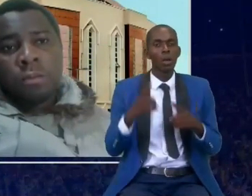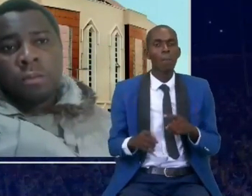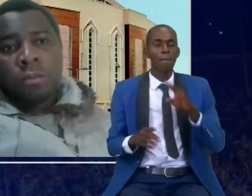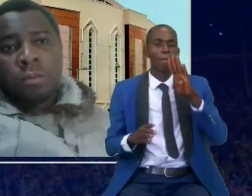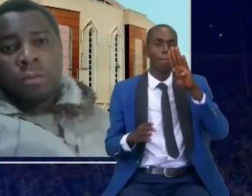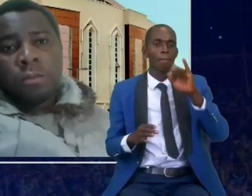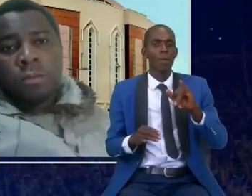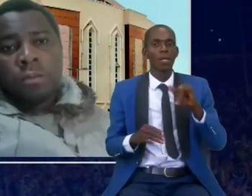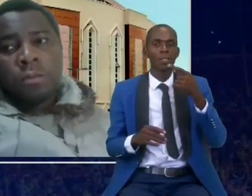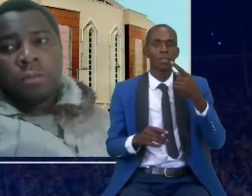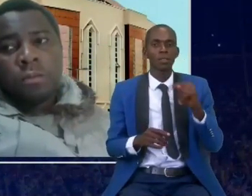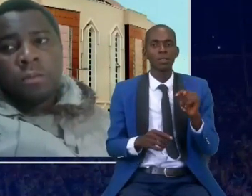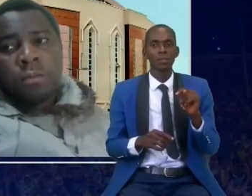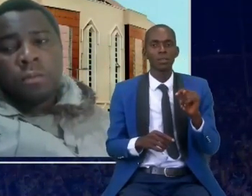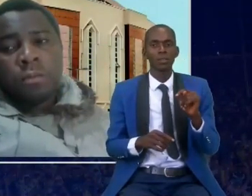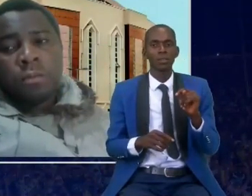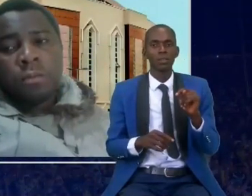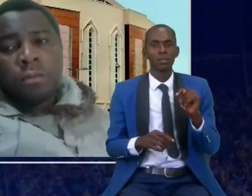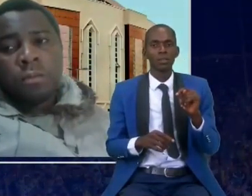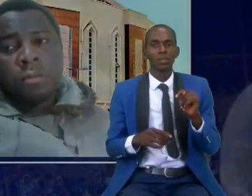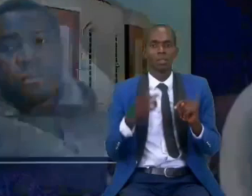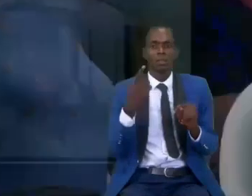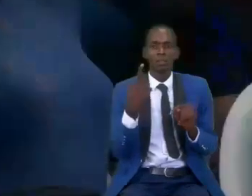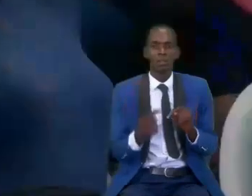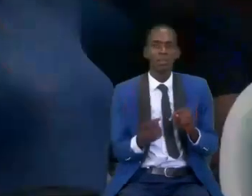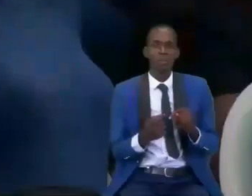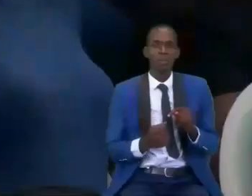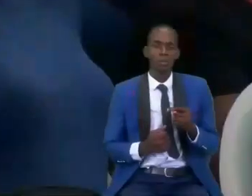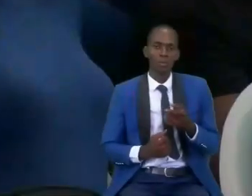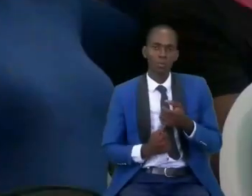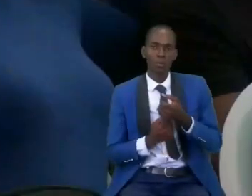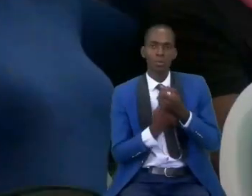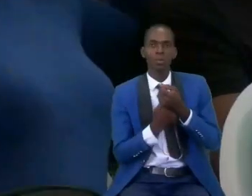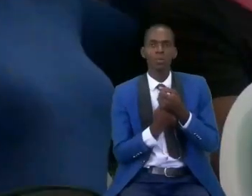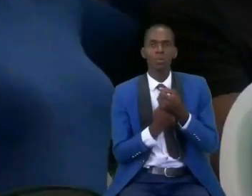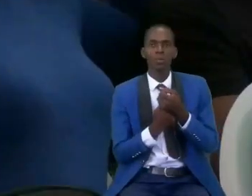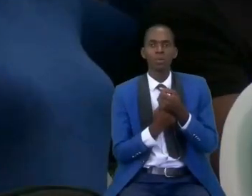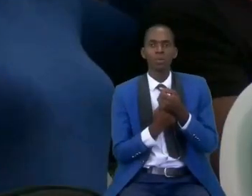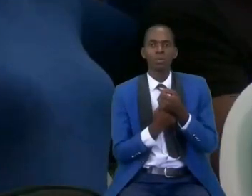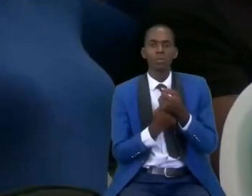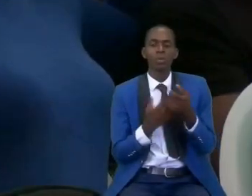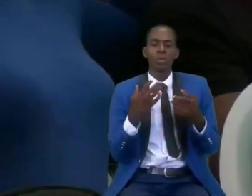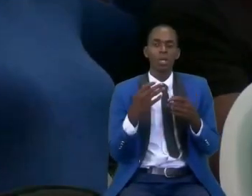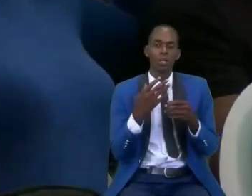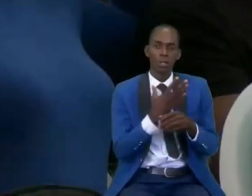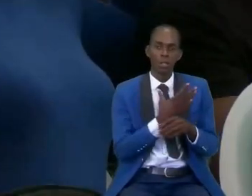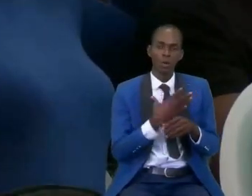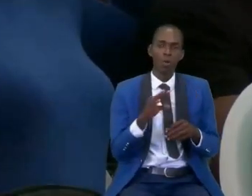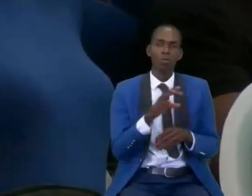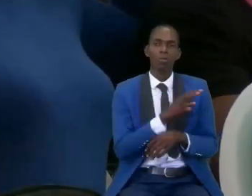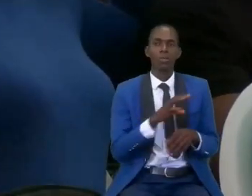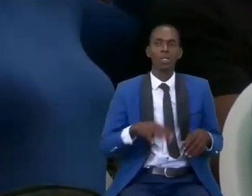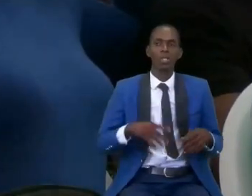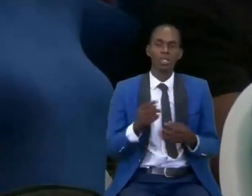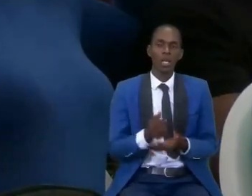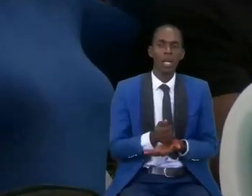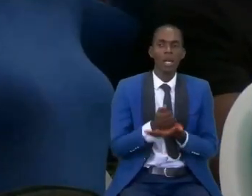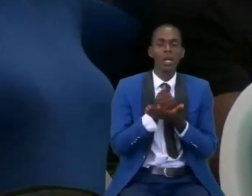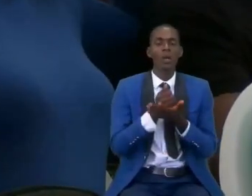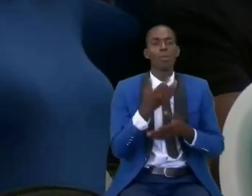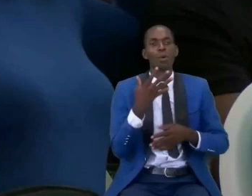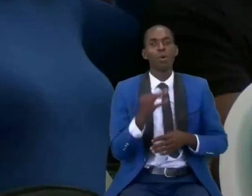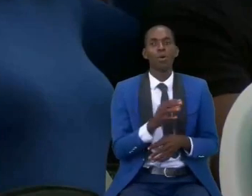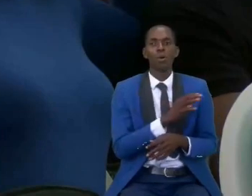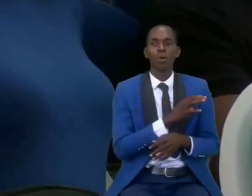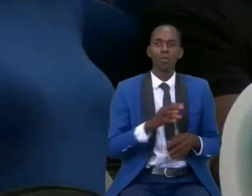intervention of Christ. By the intervention of Christ. What's